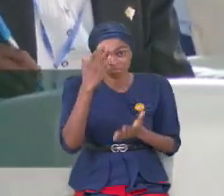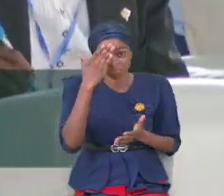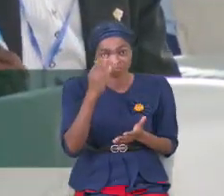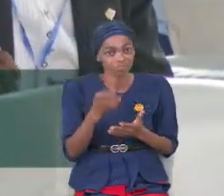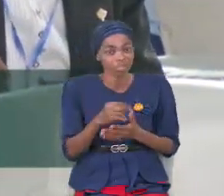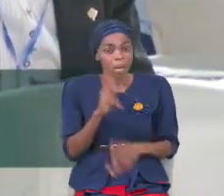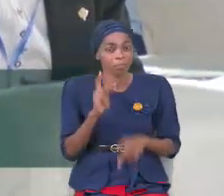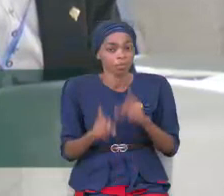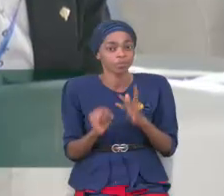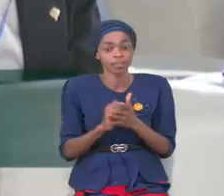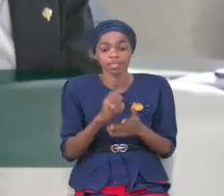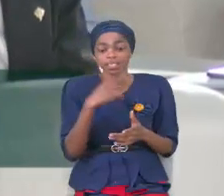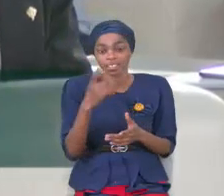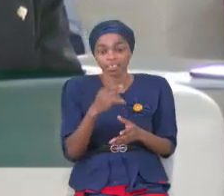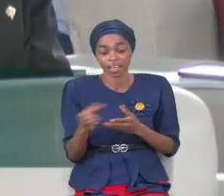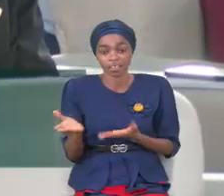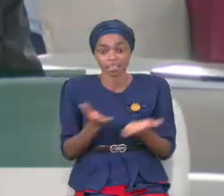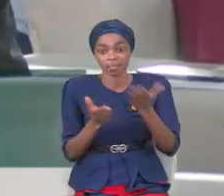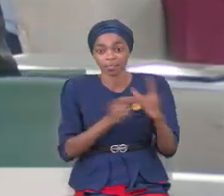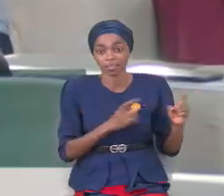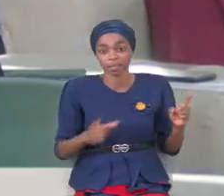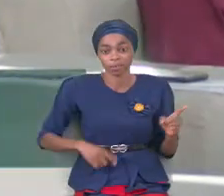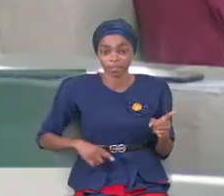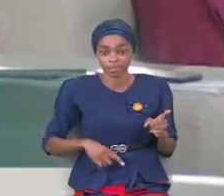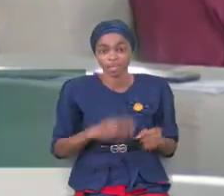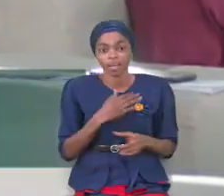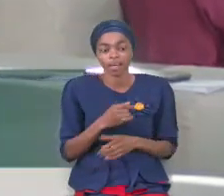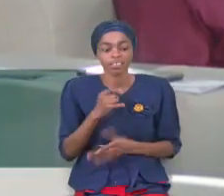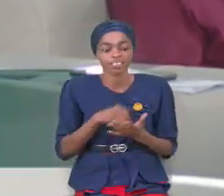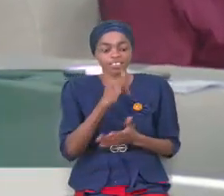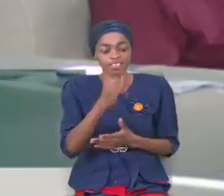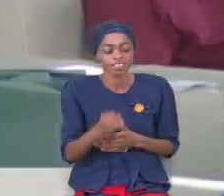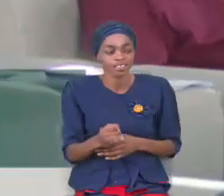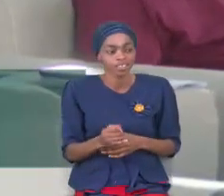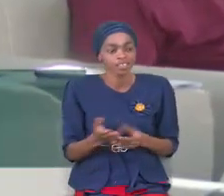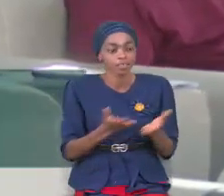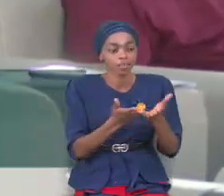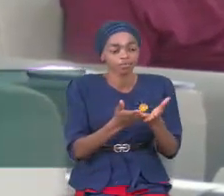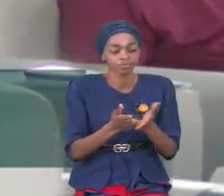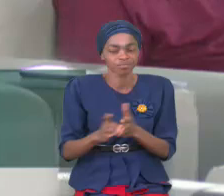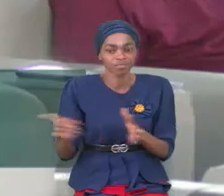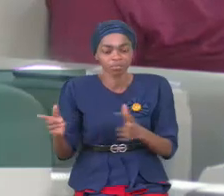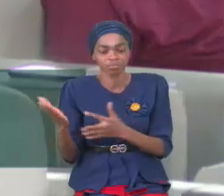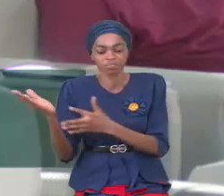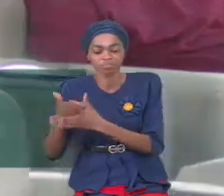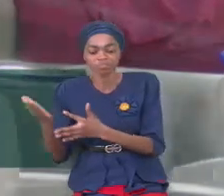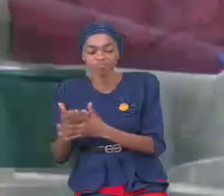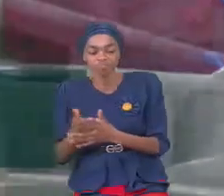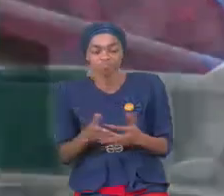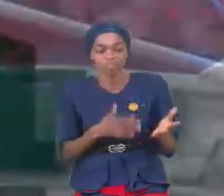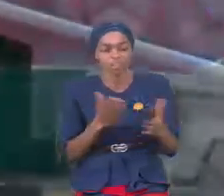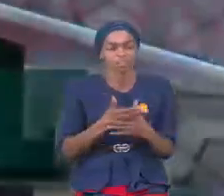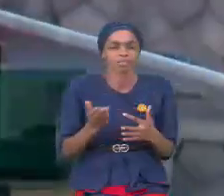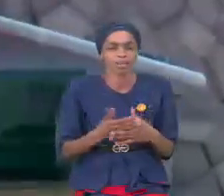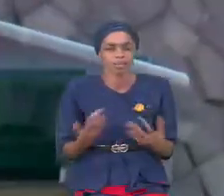it is hitch and run. They strike now, and then they're off. They do